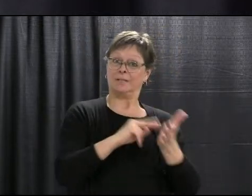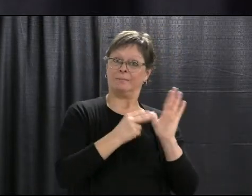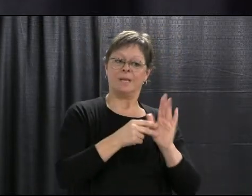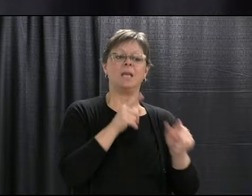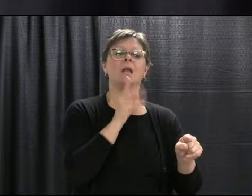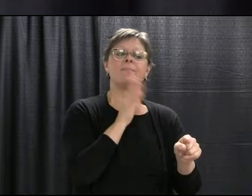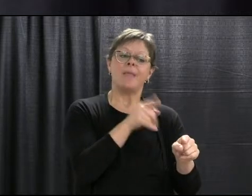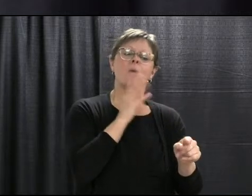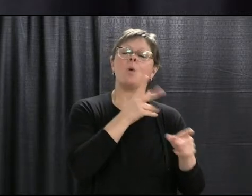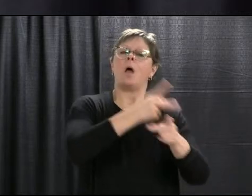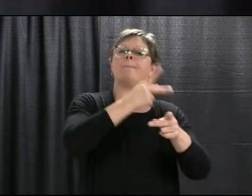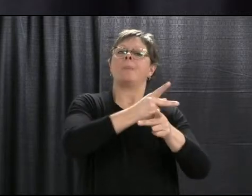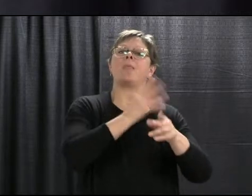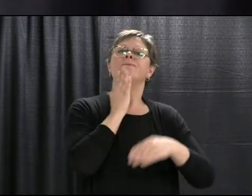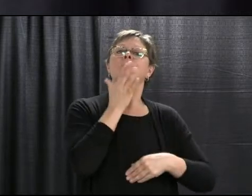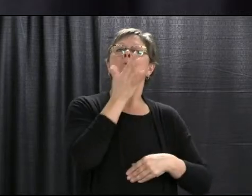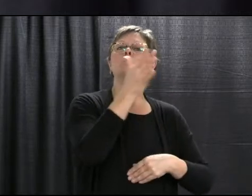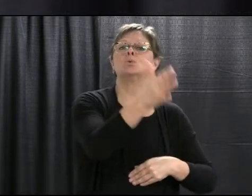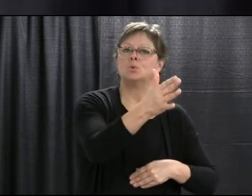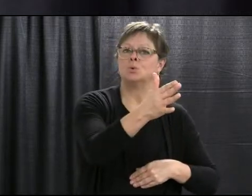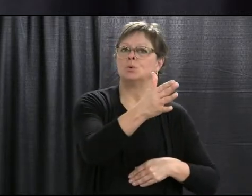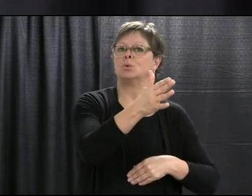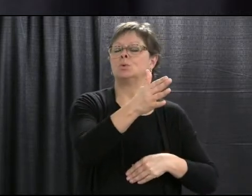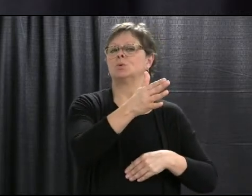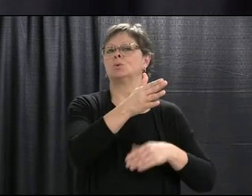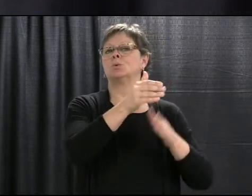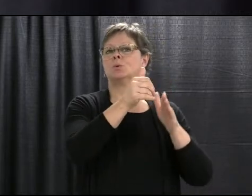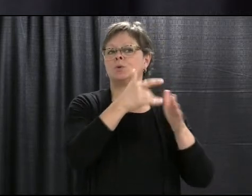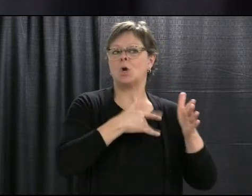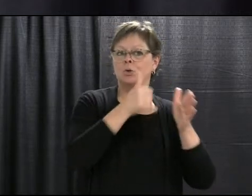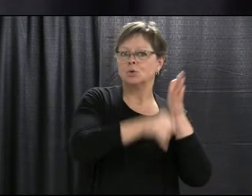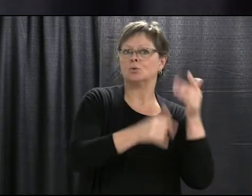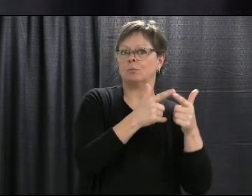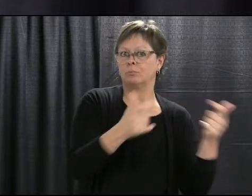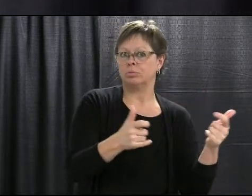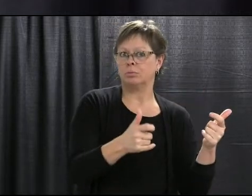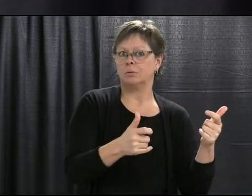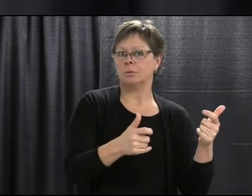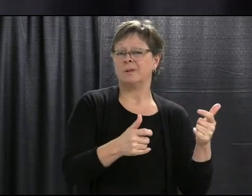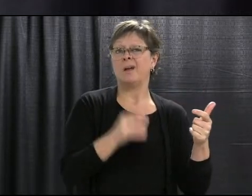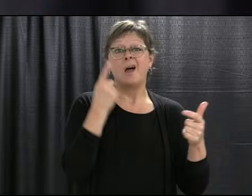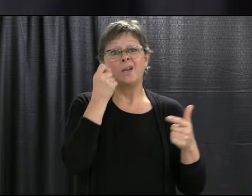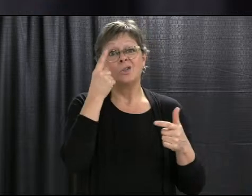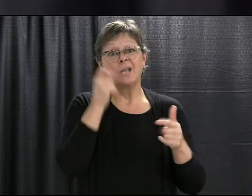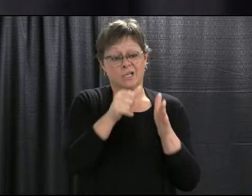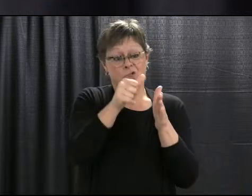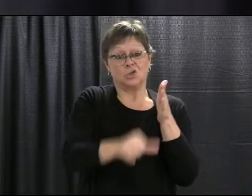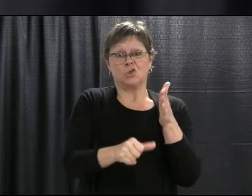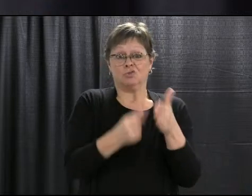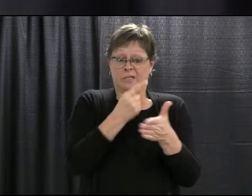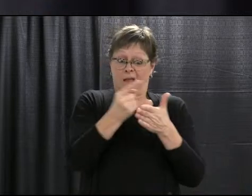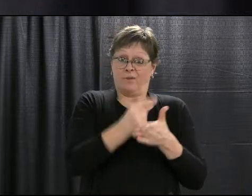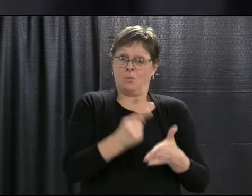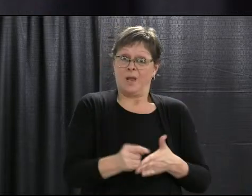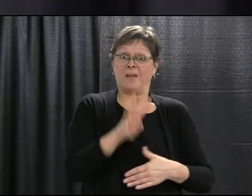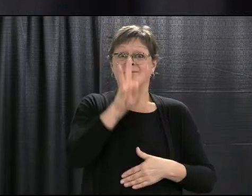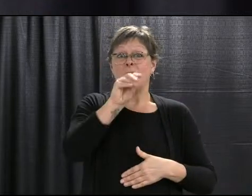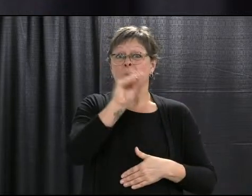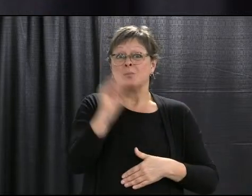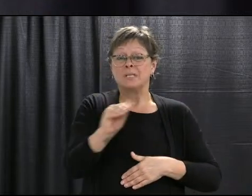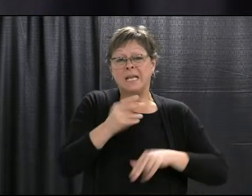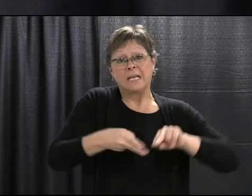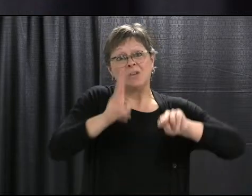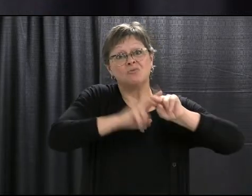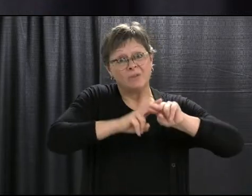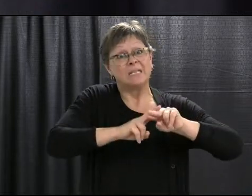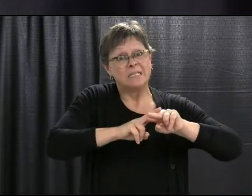able to manage our current demand. We've upped our number of operations per week by 40%, which just in the last few months. And we